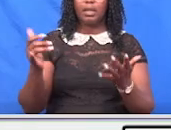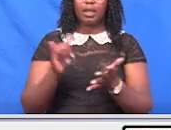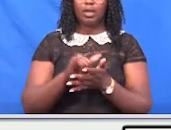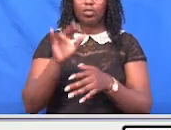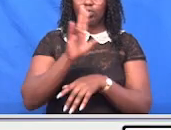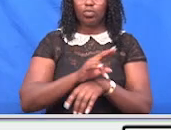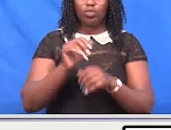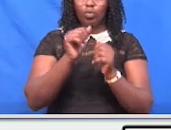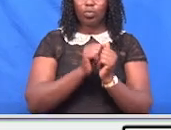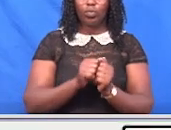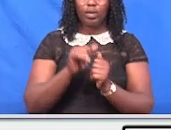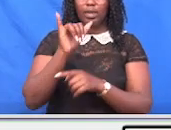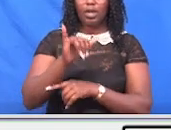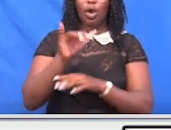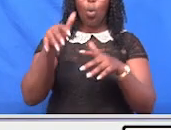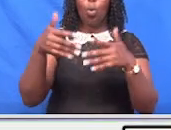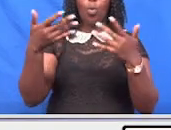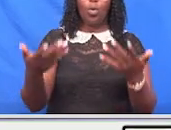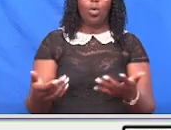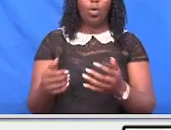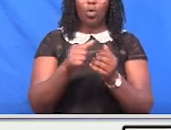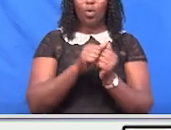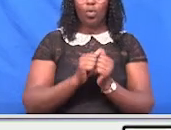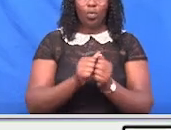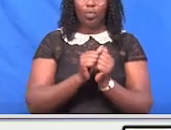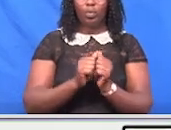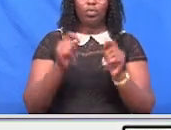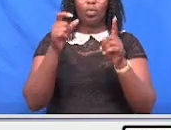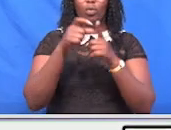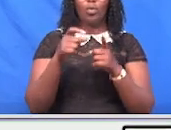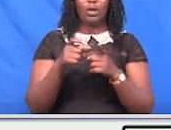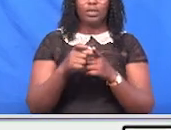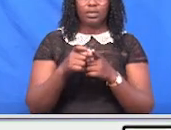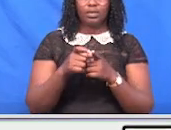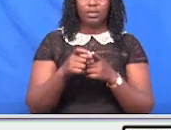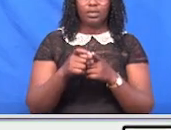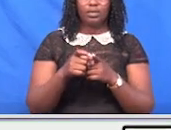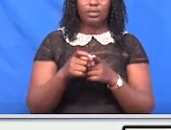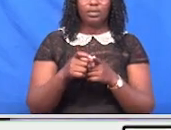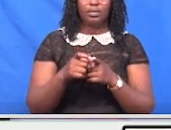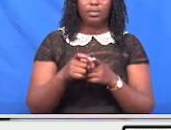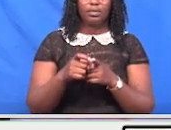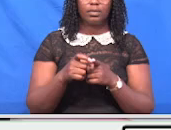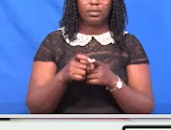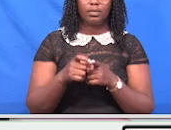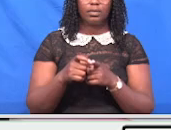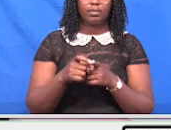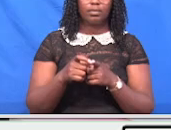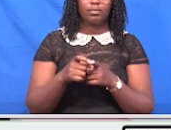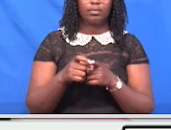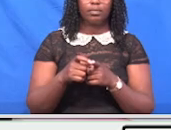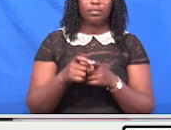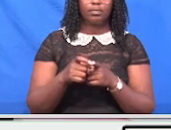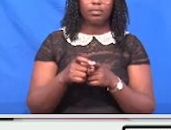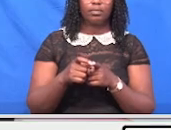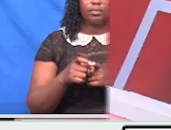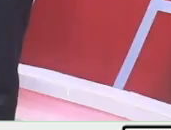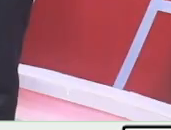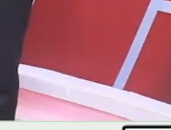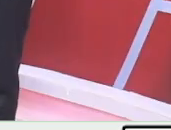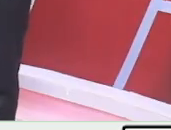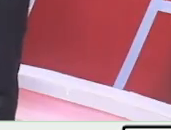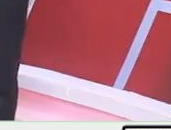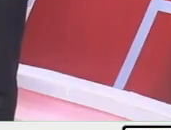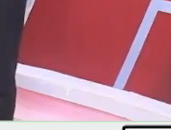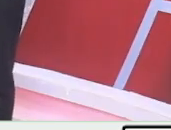with a logo or with just words. Okay. Yes. Right. Yeah. So, for example, and this